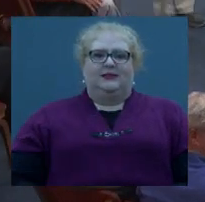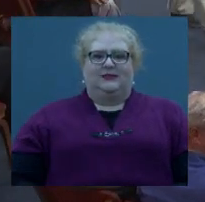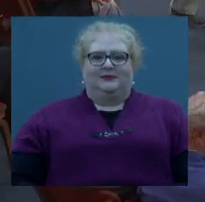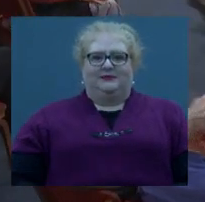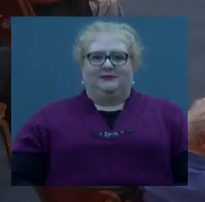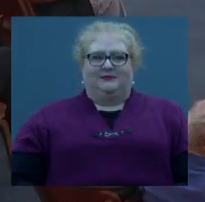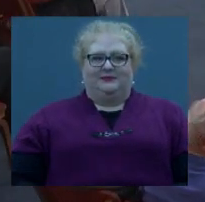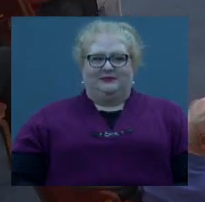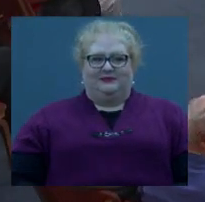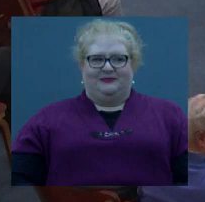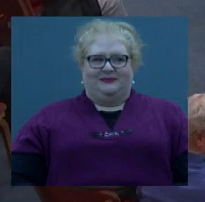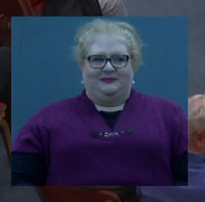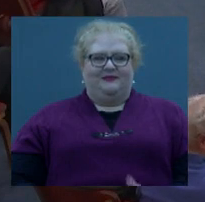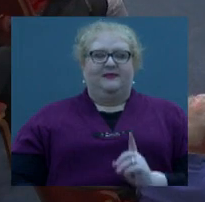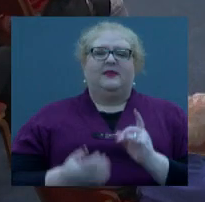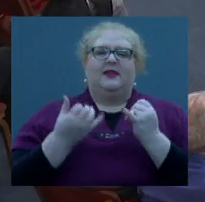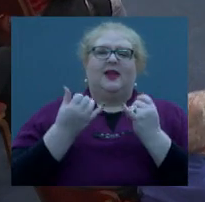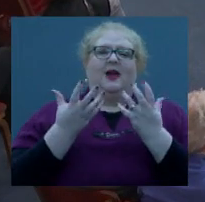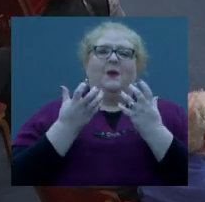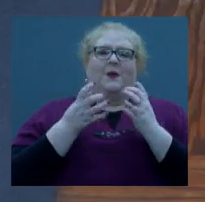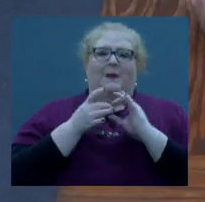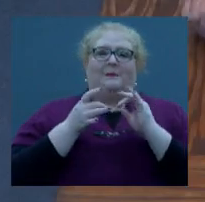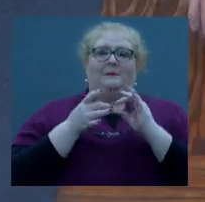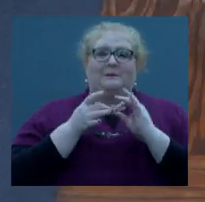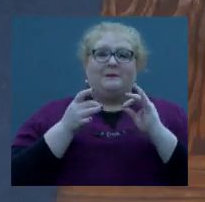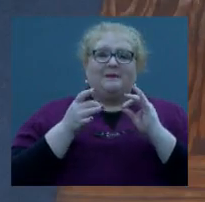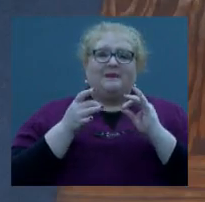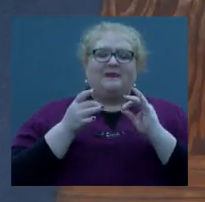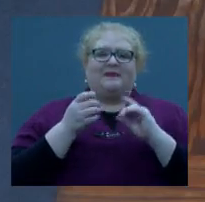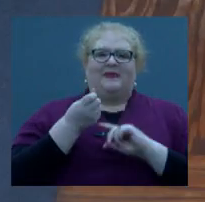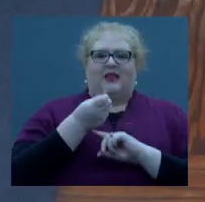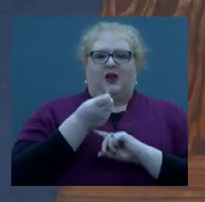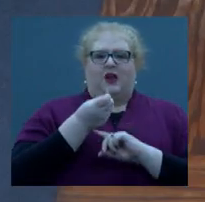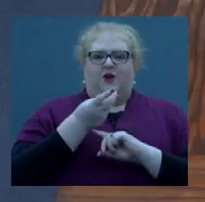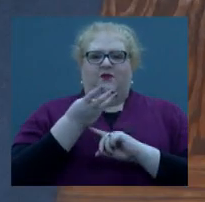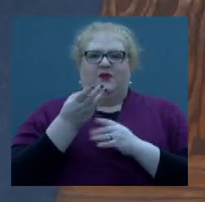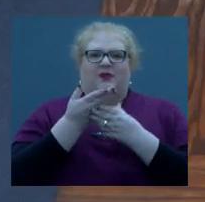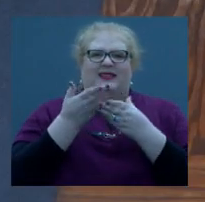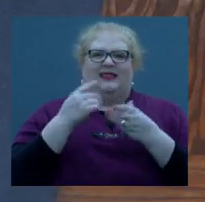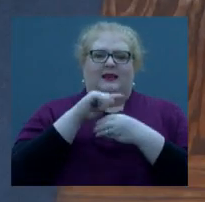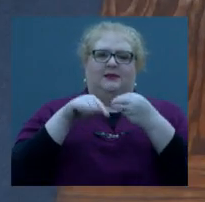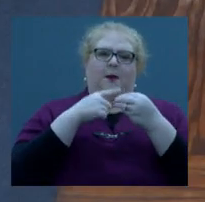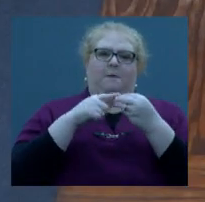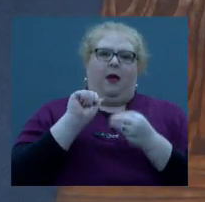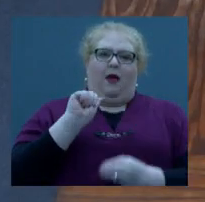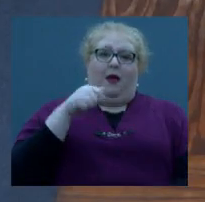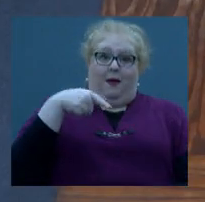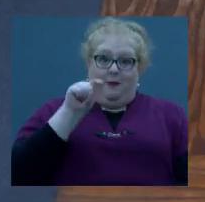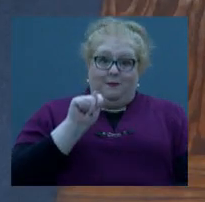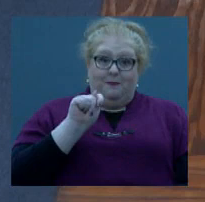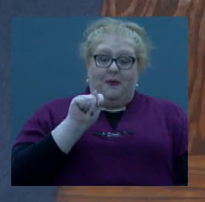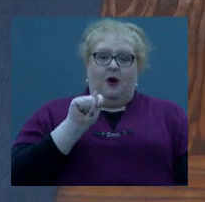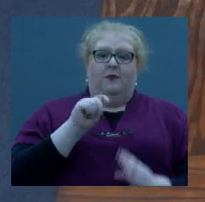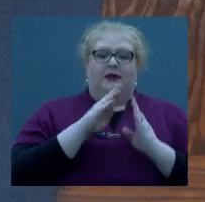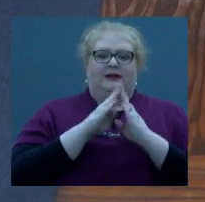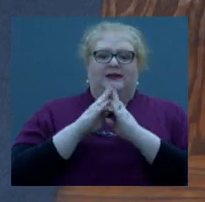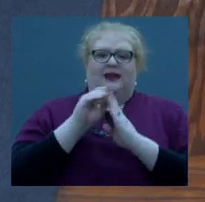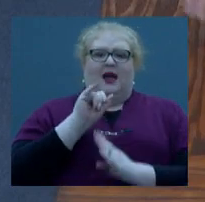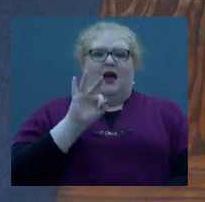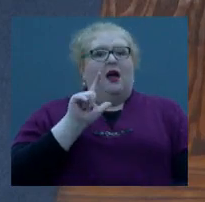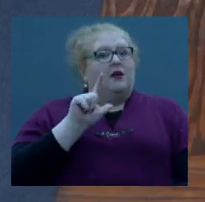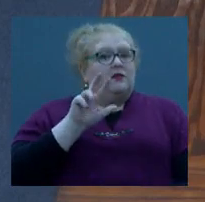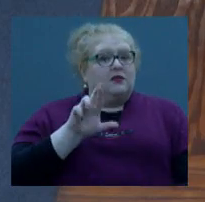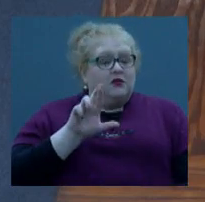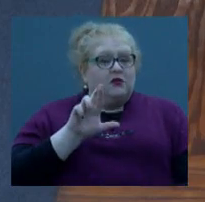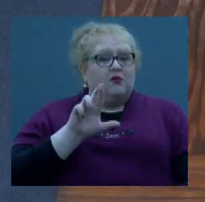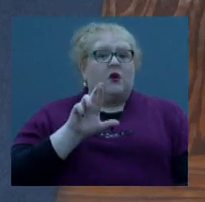Thank you, Board. I'd like to just to say a few words about the apartments. And the City of Little Rock spent a lot of money